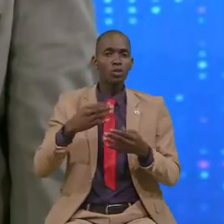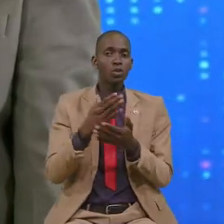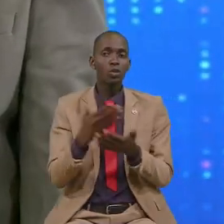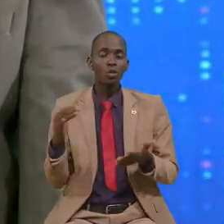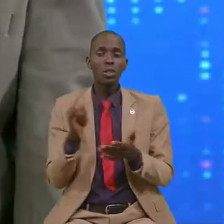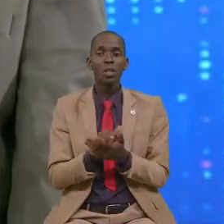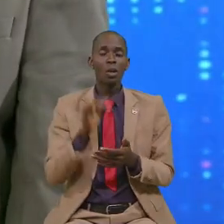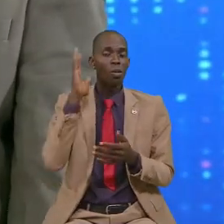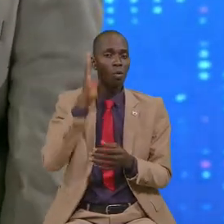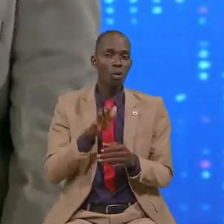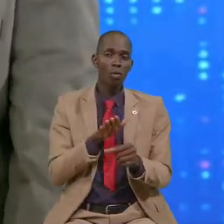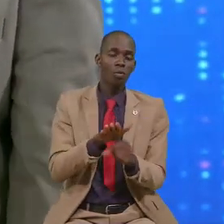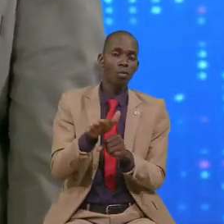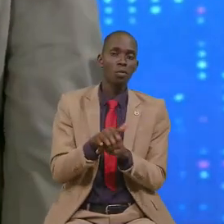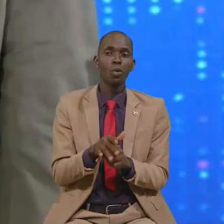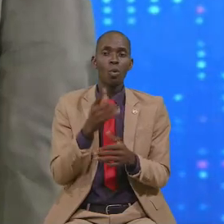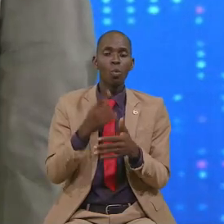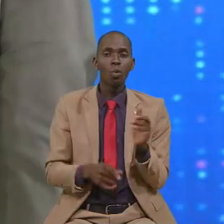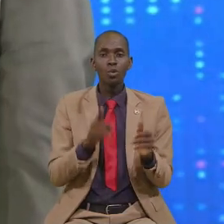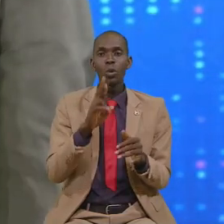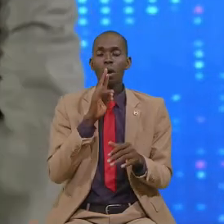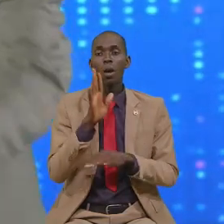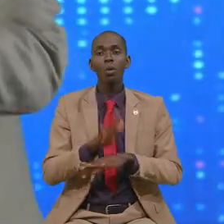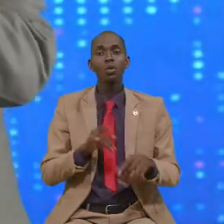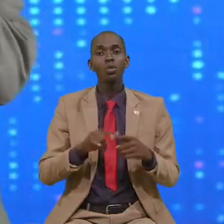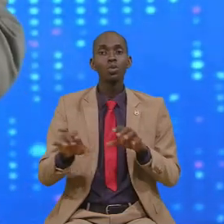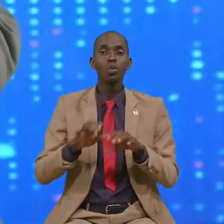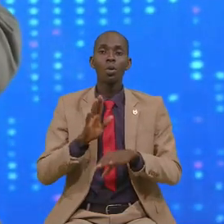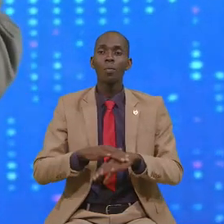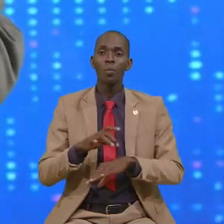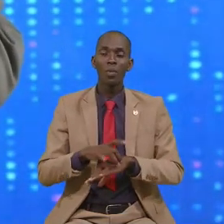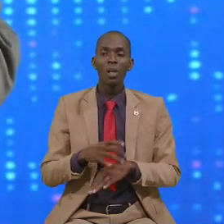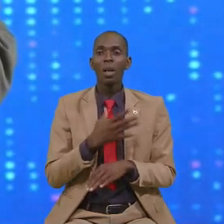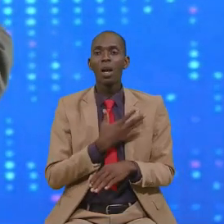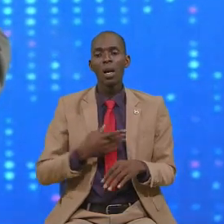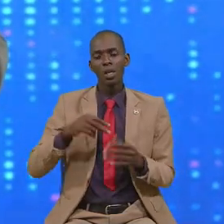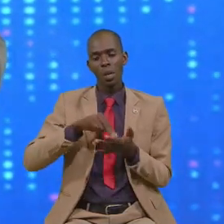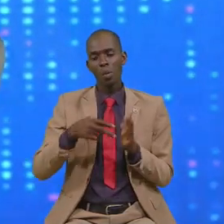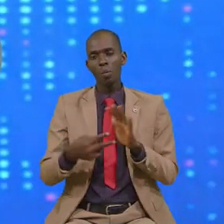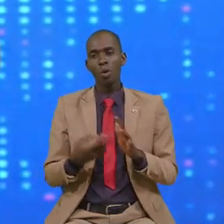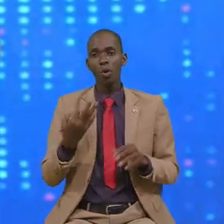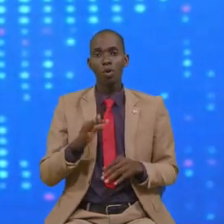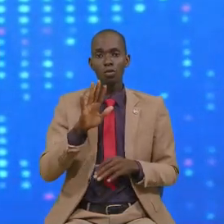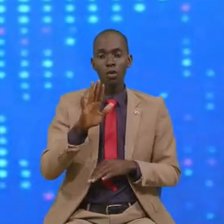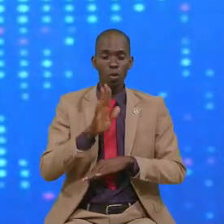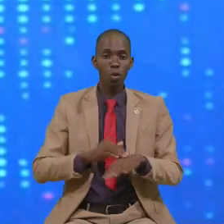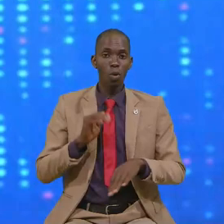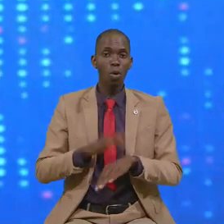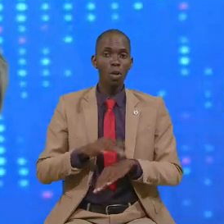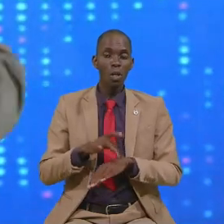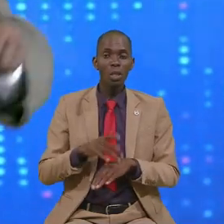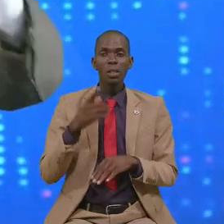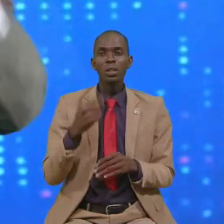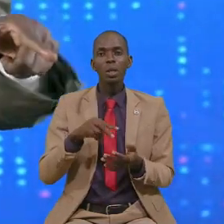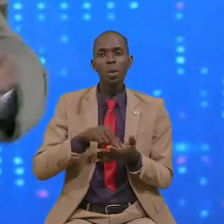fulfill what you are called to do on earth. And the purpose of your birth on earth, the purpose